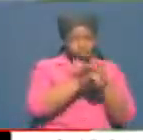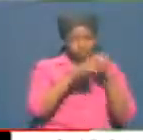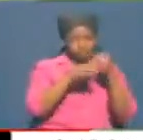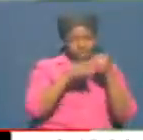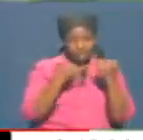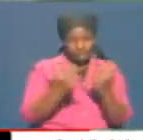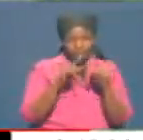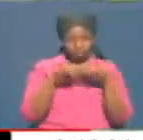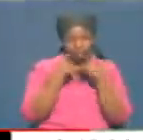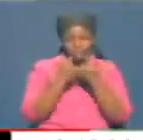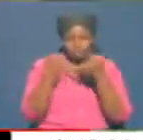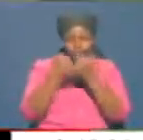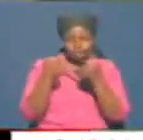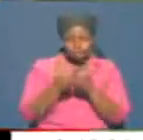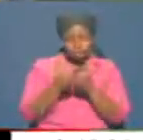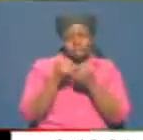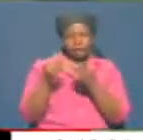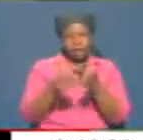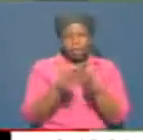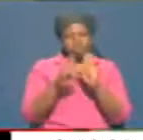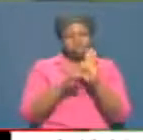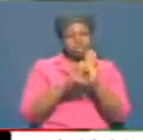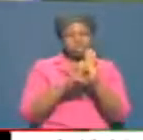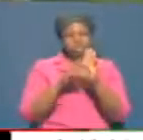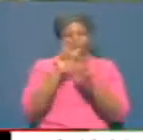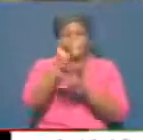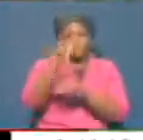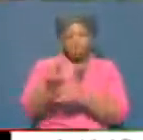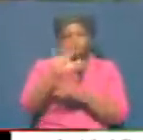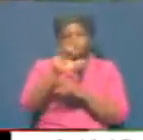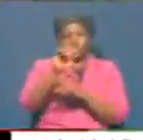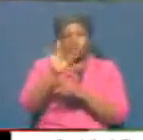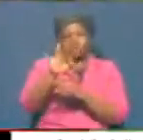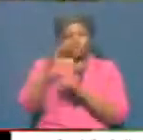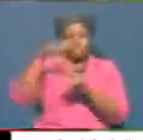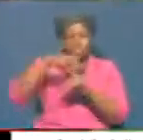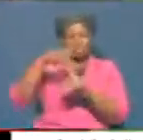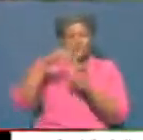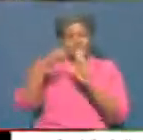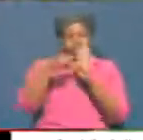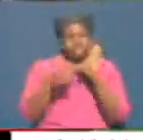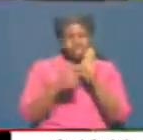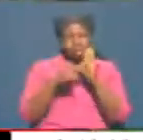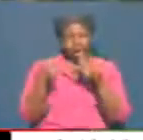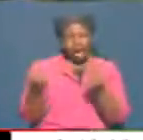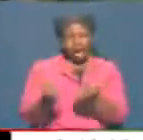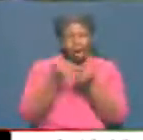for a chance to represent the region at the CAF Champions League that will be played in Egypt later this year.